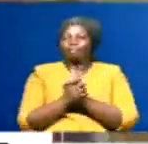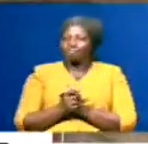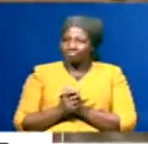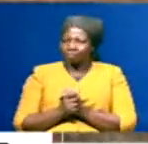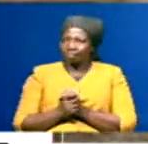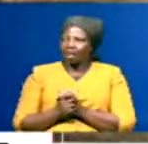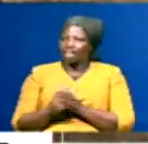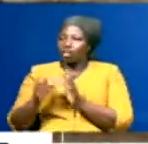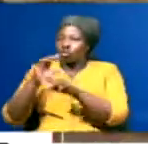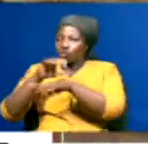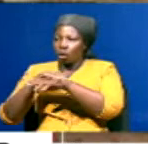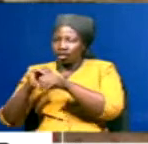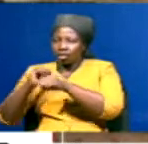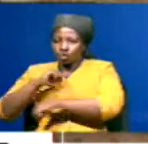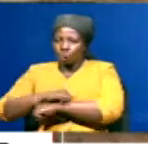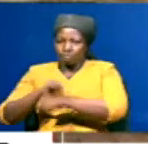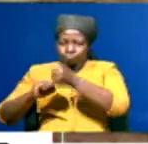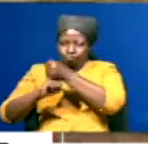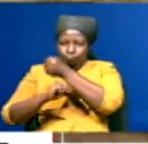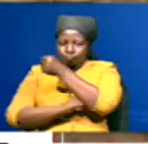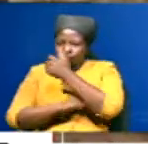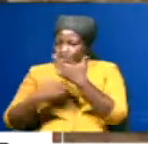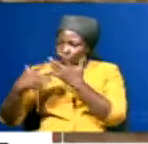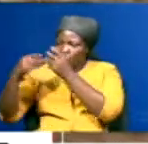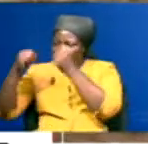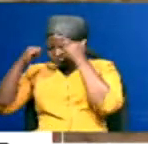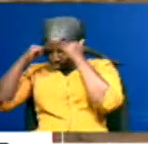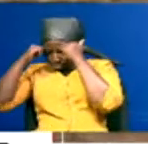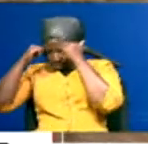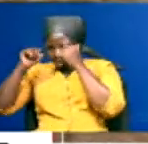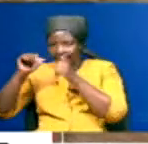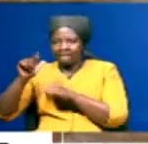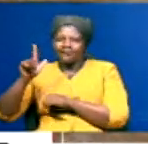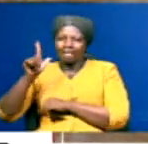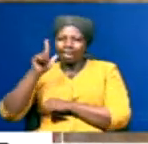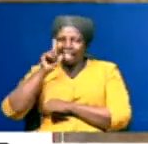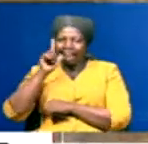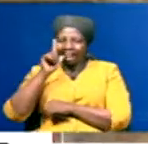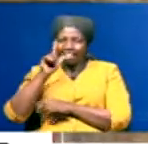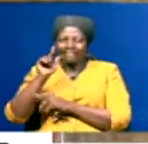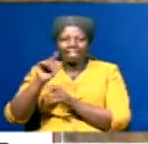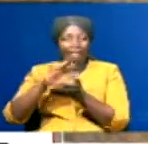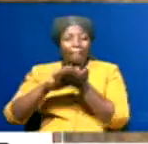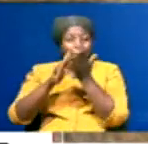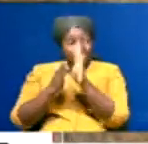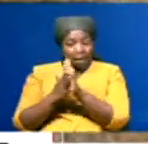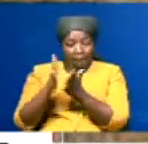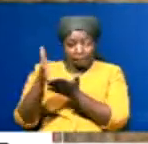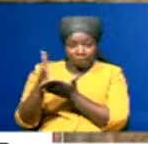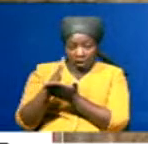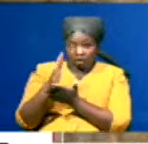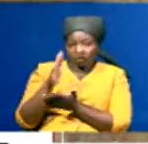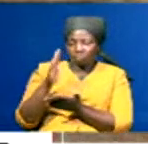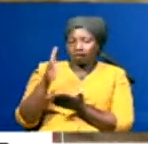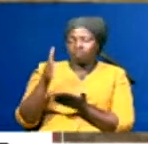London, and this actually became part of your, what I